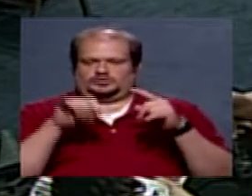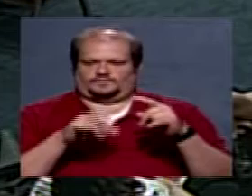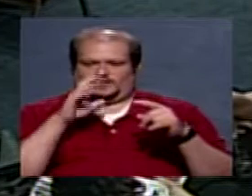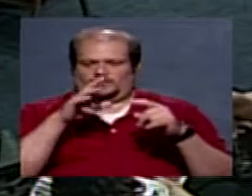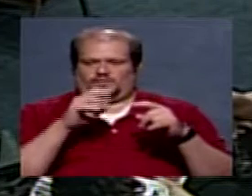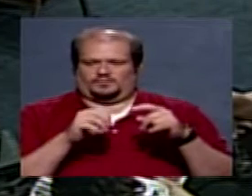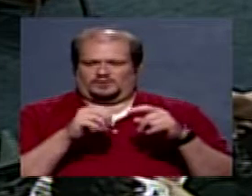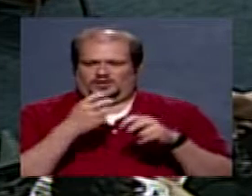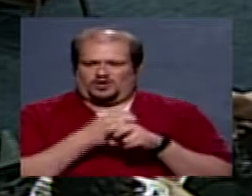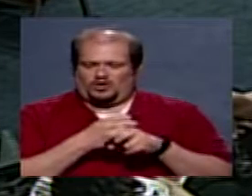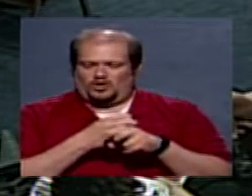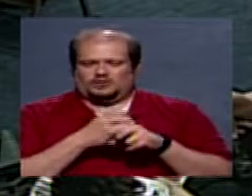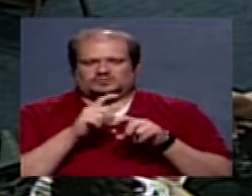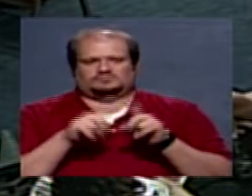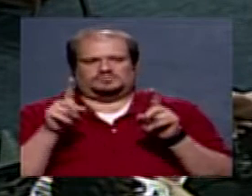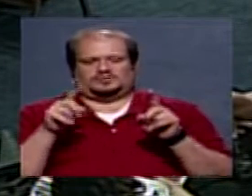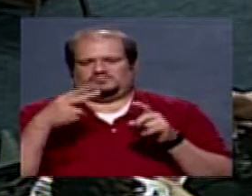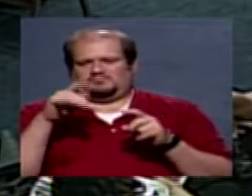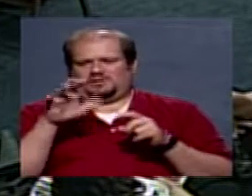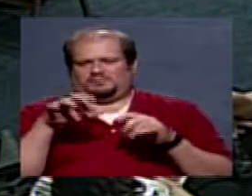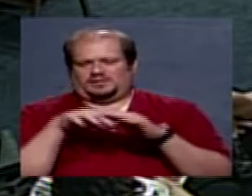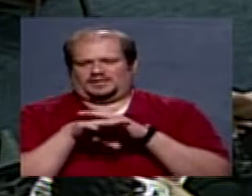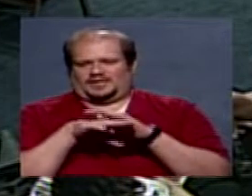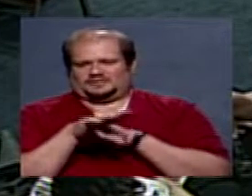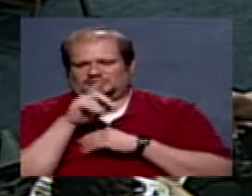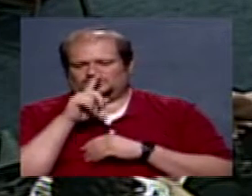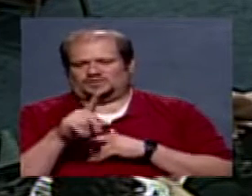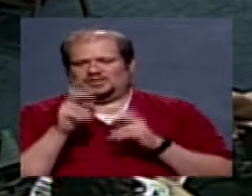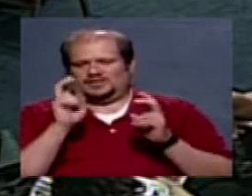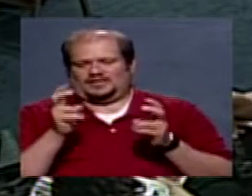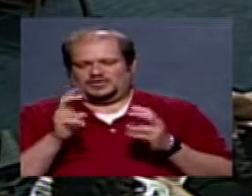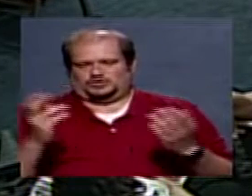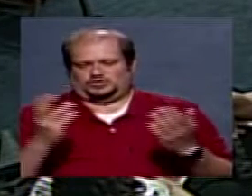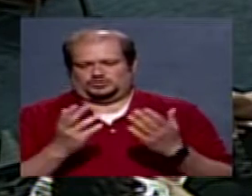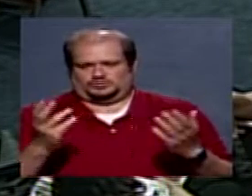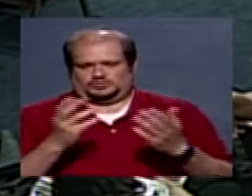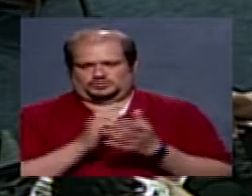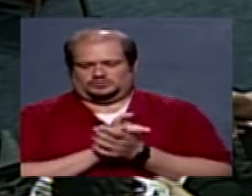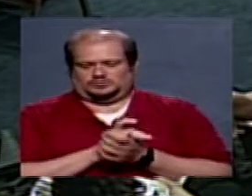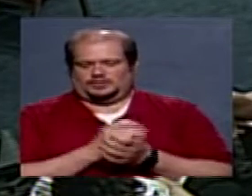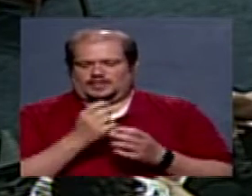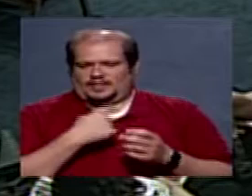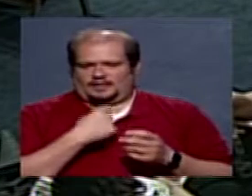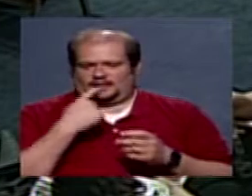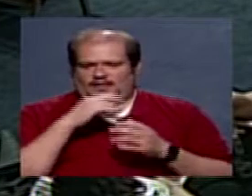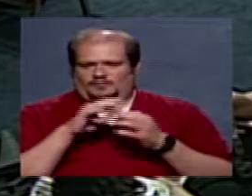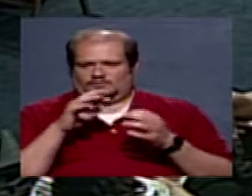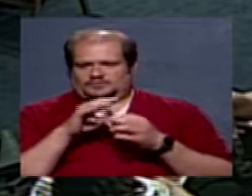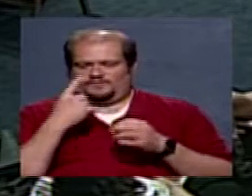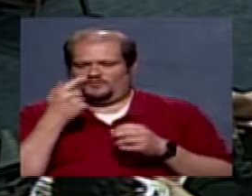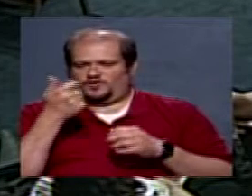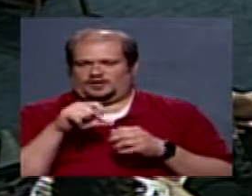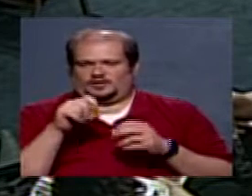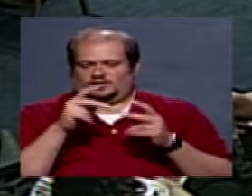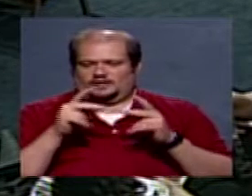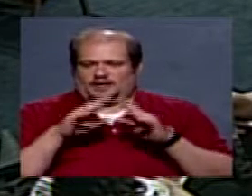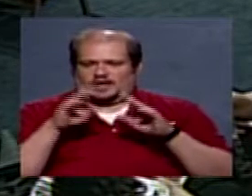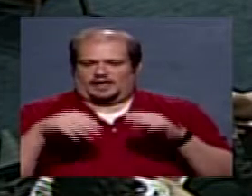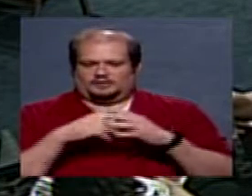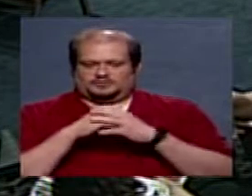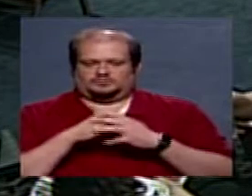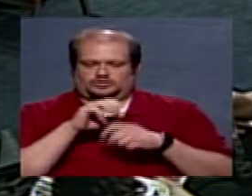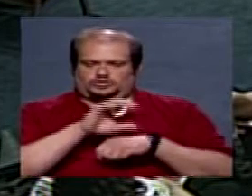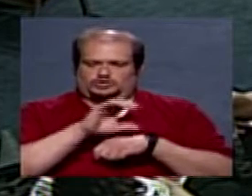be, be hard. But public access is really the issue here. And I would say that for any institution, doesn't have to be a house of worship,